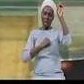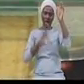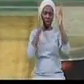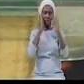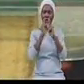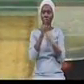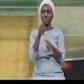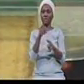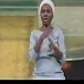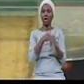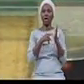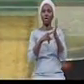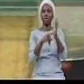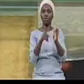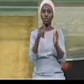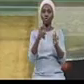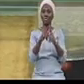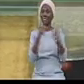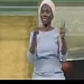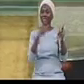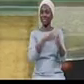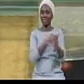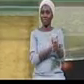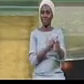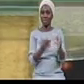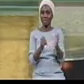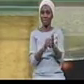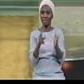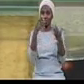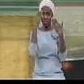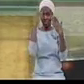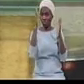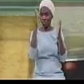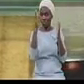mighty things which thou knowest not.